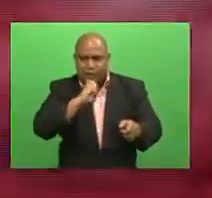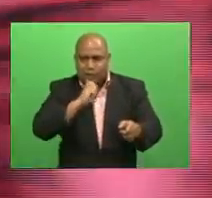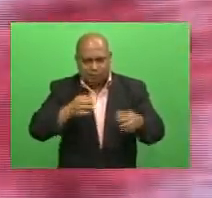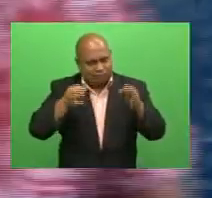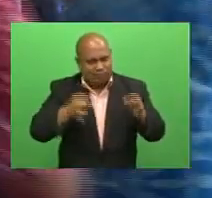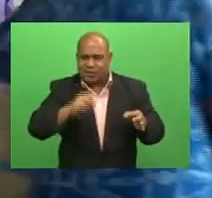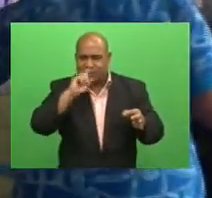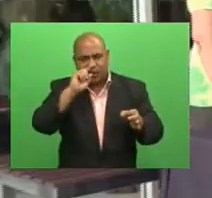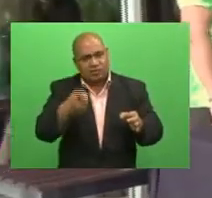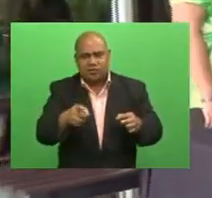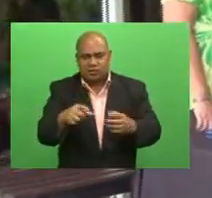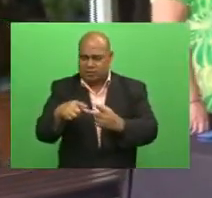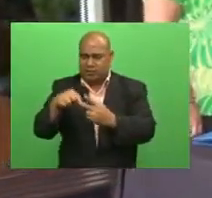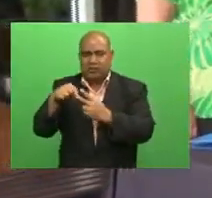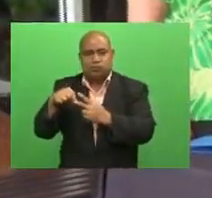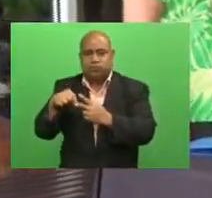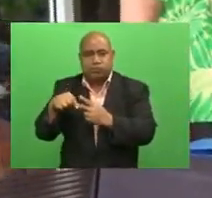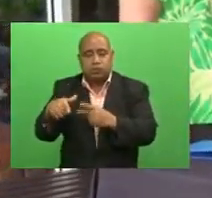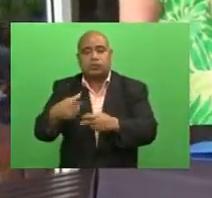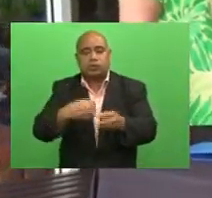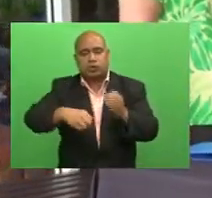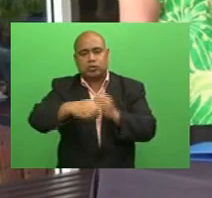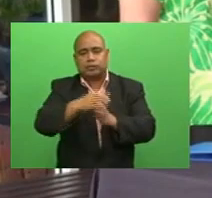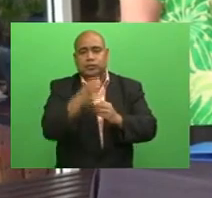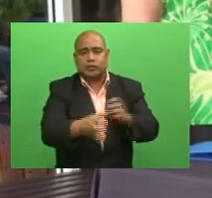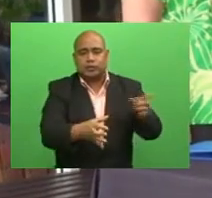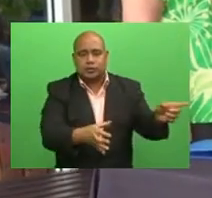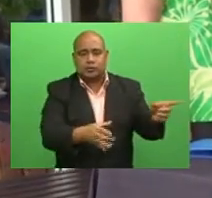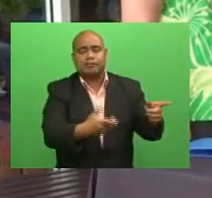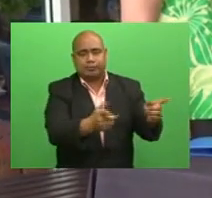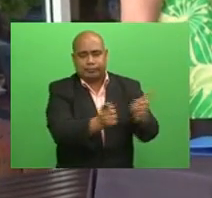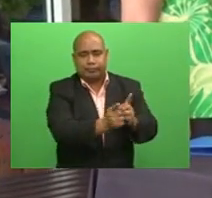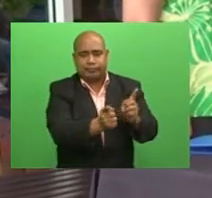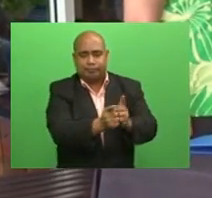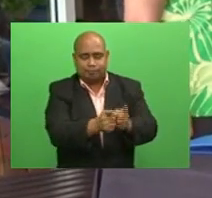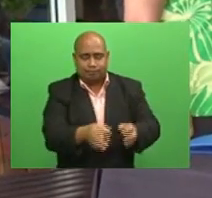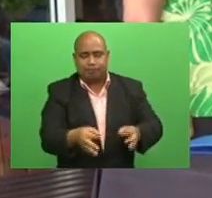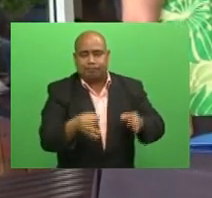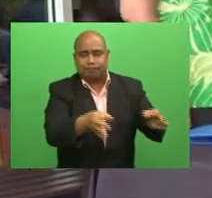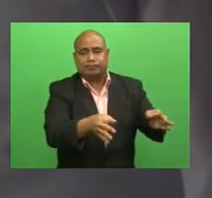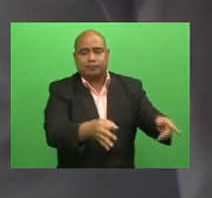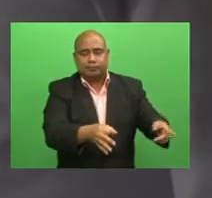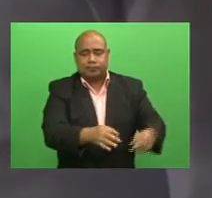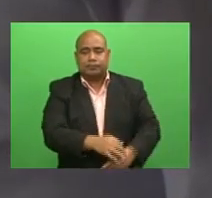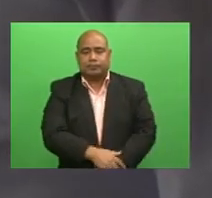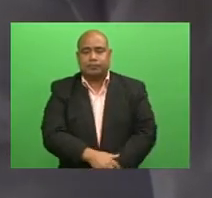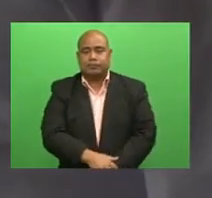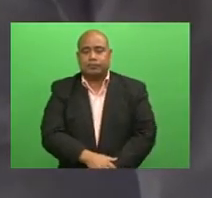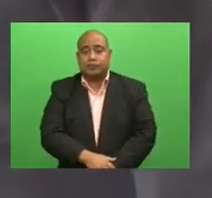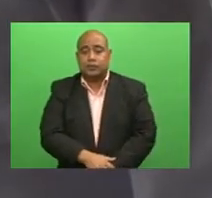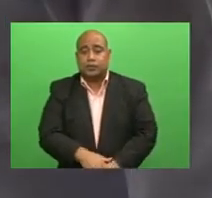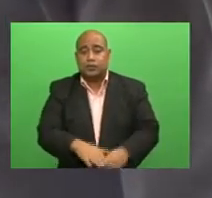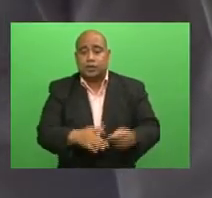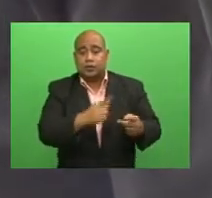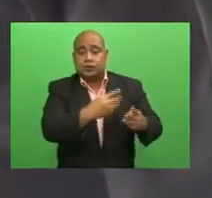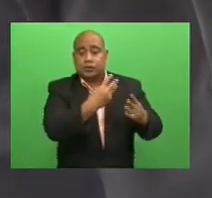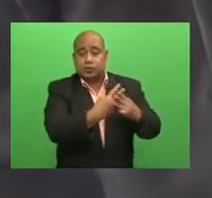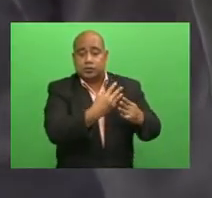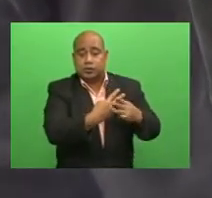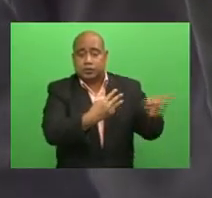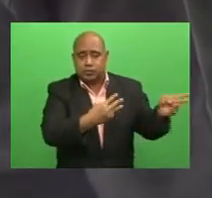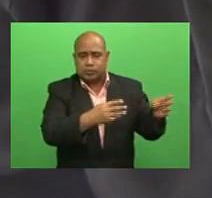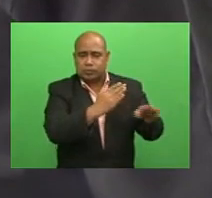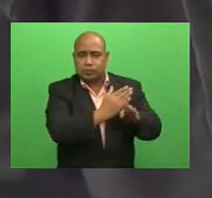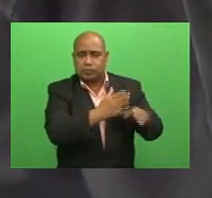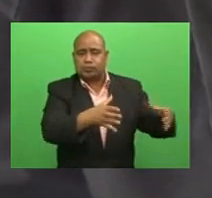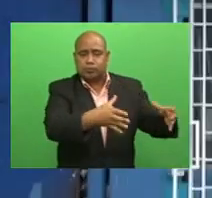registered officer and the meeting had to be adjourned. The matter has now been referred to the suspended SEDELPA Working Committee to decide the